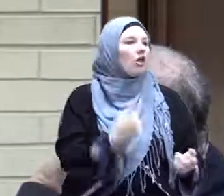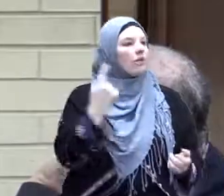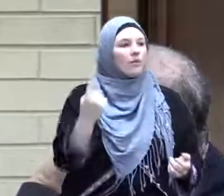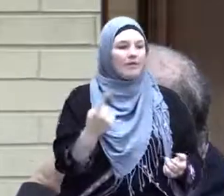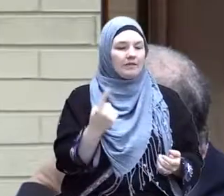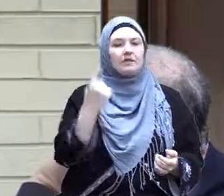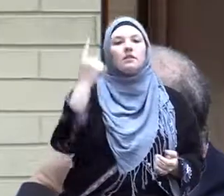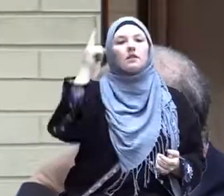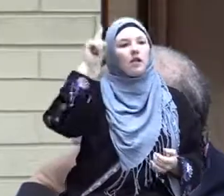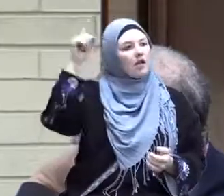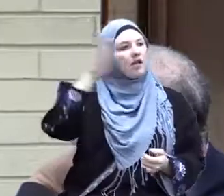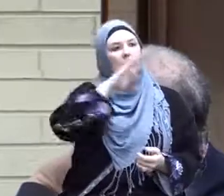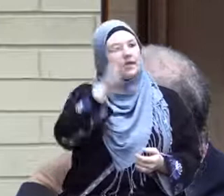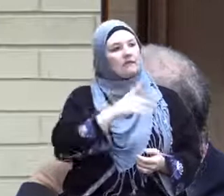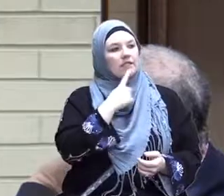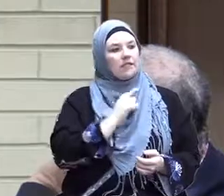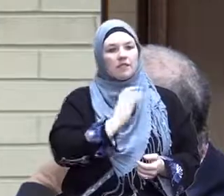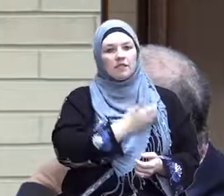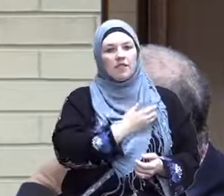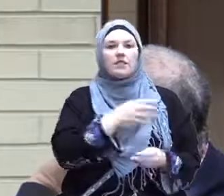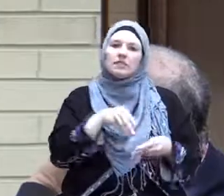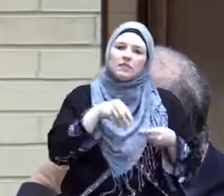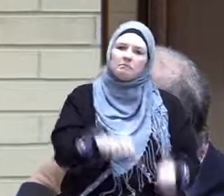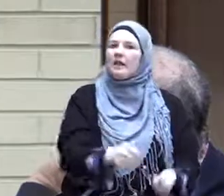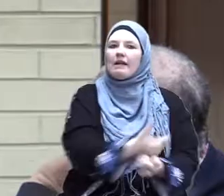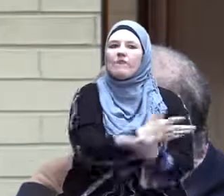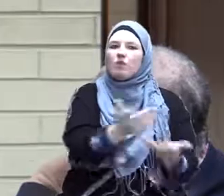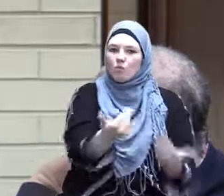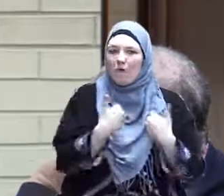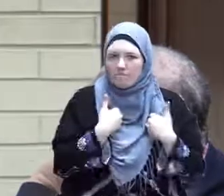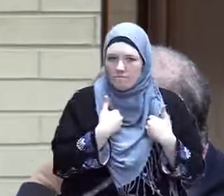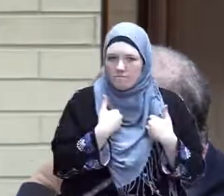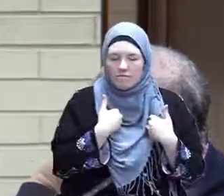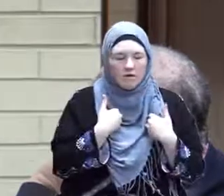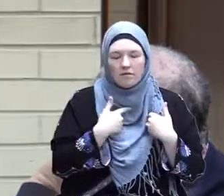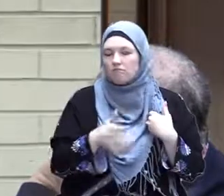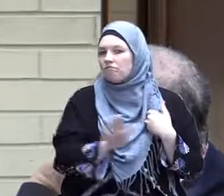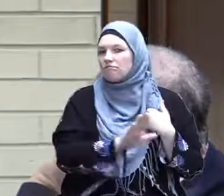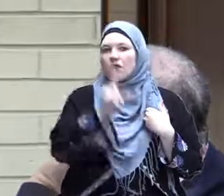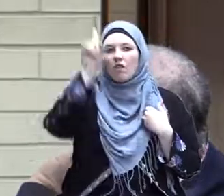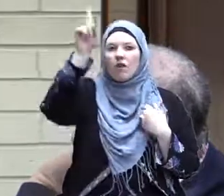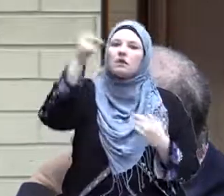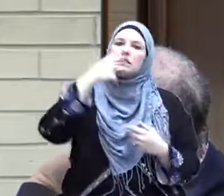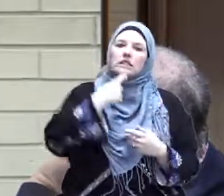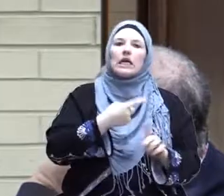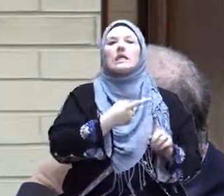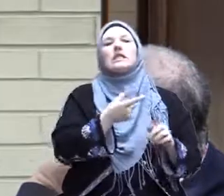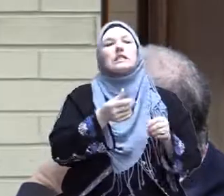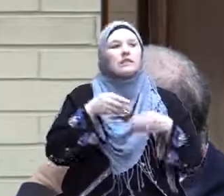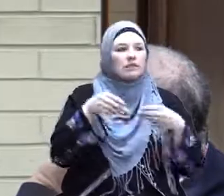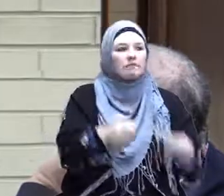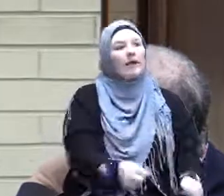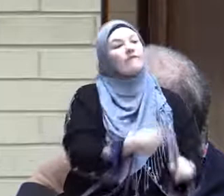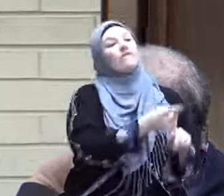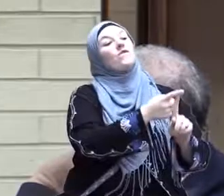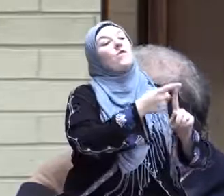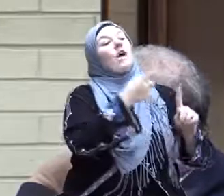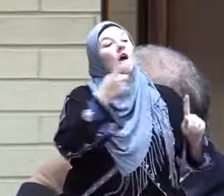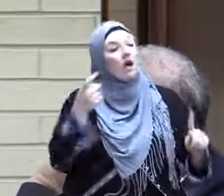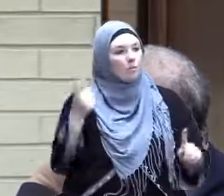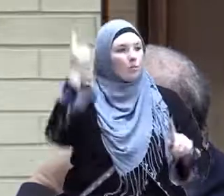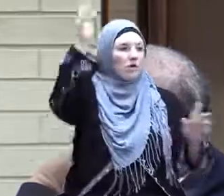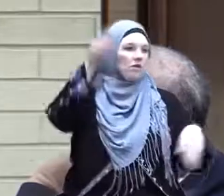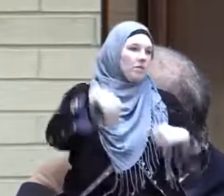subhanahu wa ta'ala never tells us, spend all what you have. He always says, spend from what we